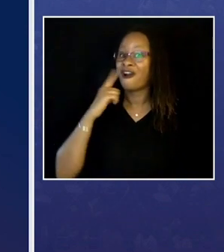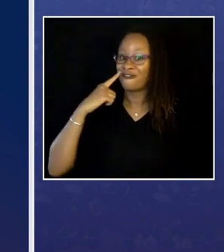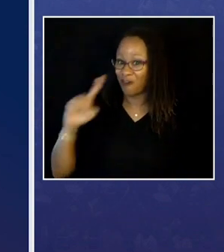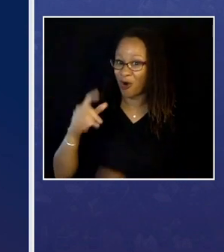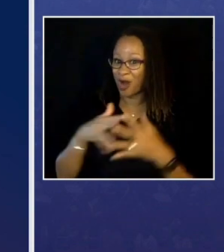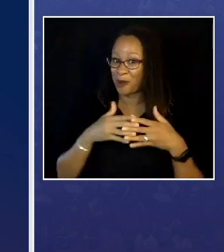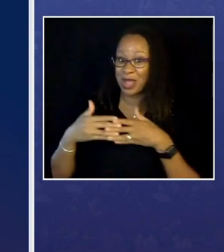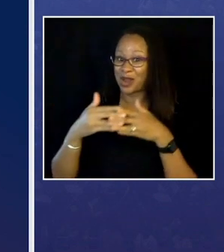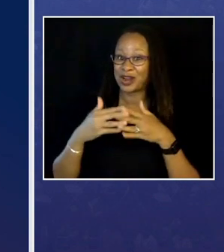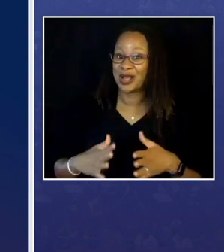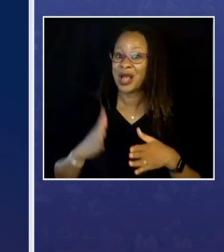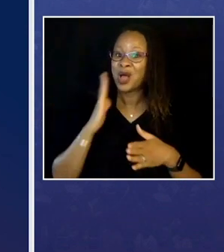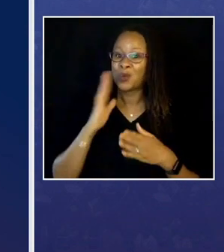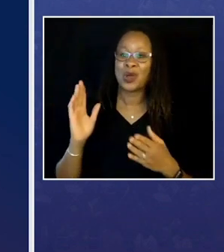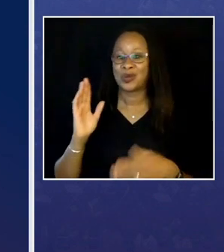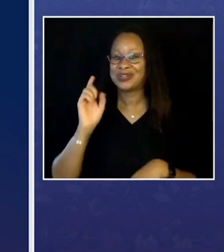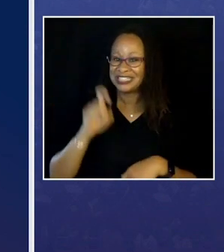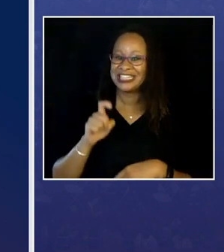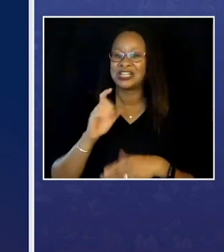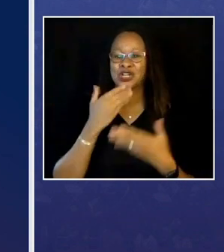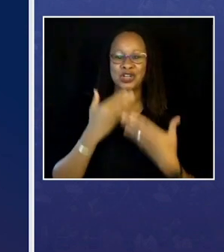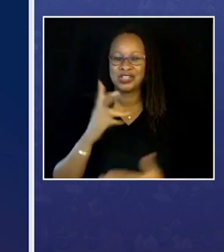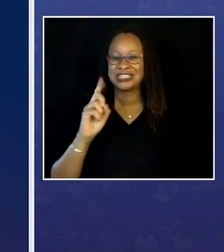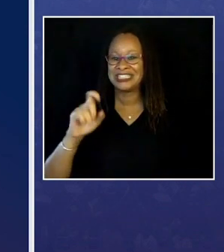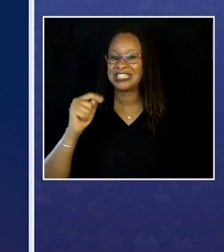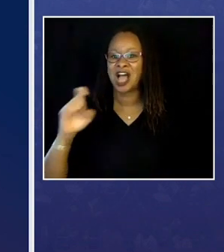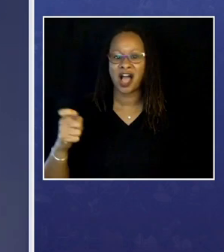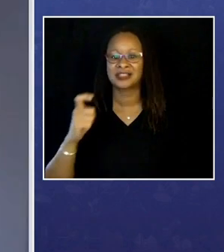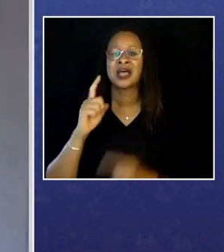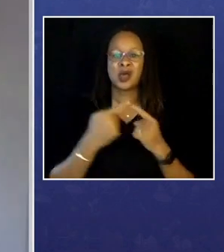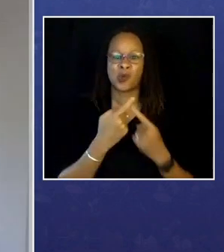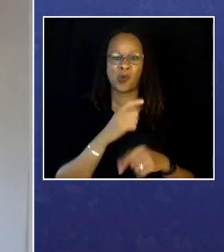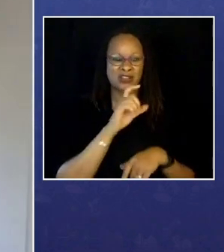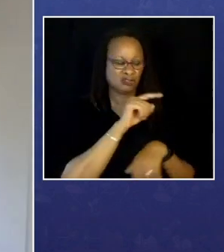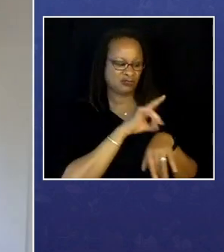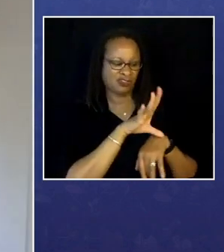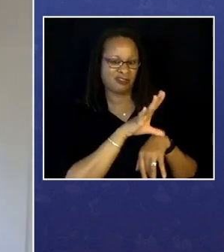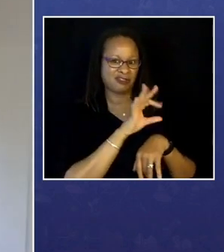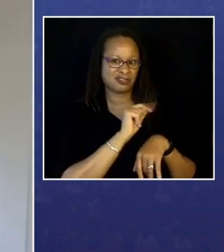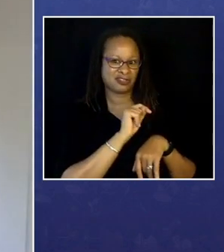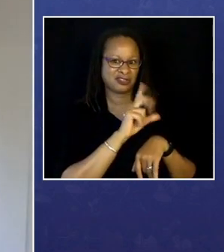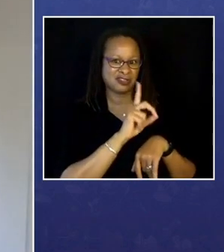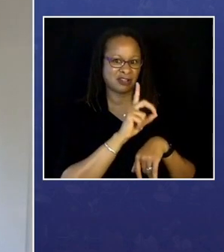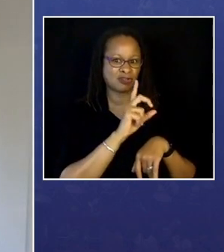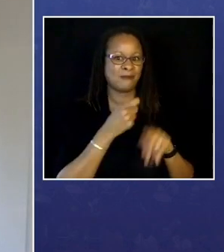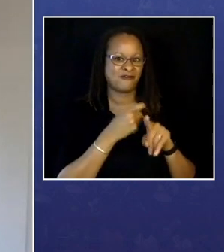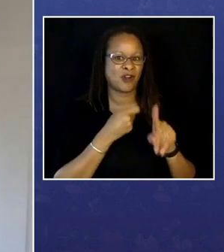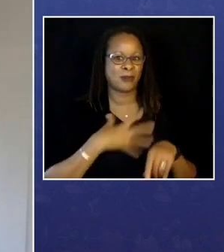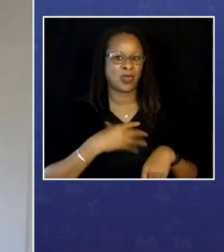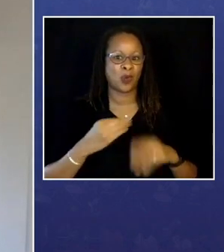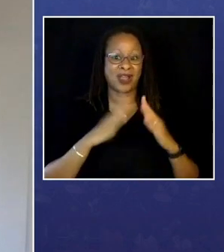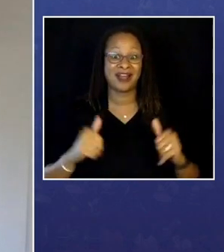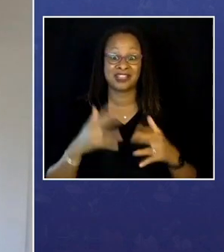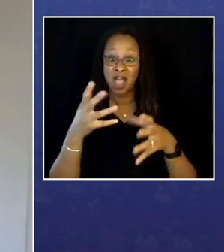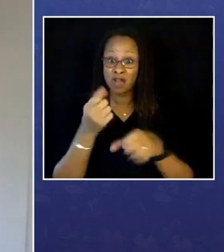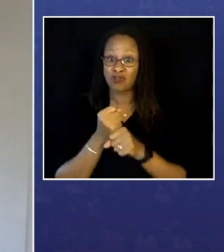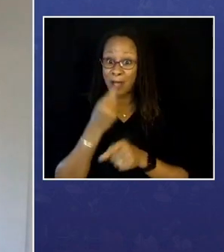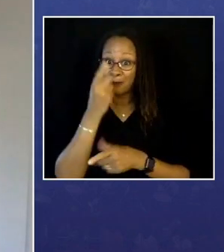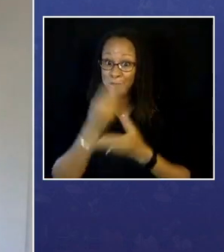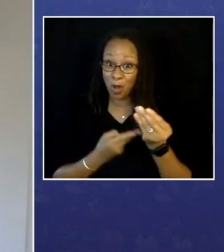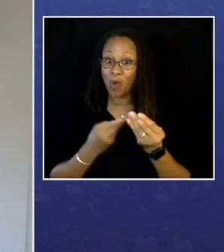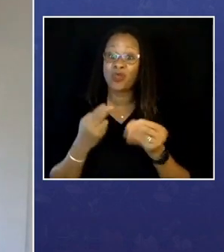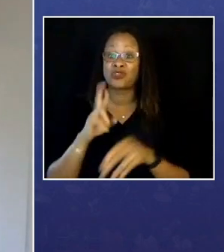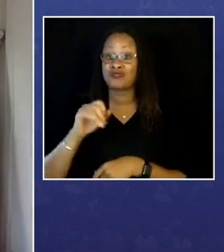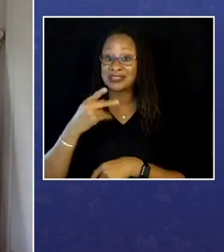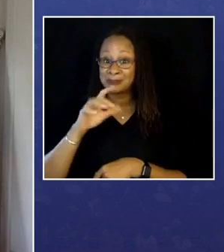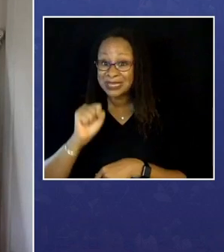America. And we're all going to need a good detox when Trump is out of the White House. So grab these recipes. They are delicious. They